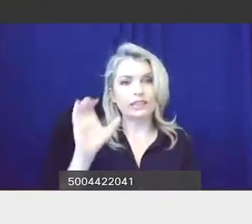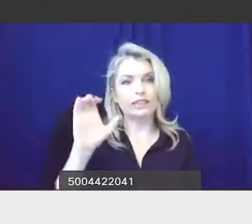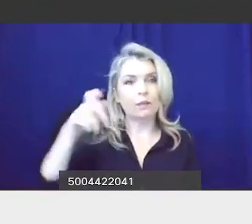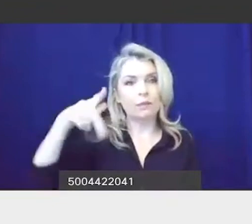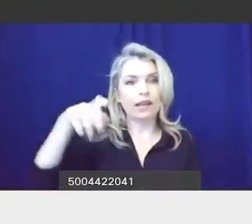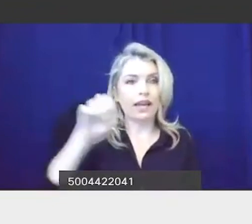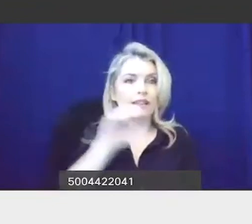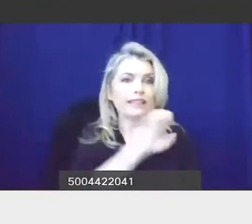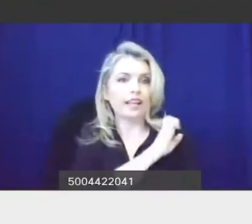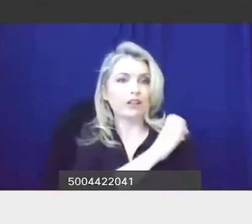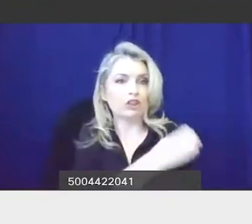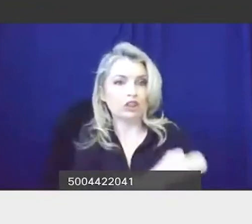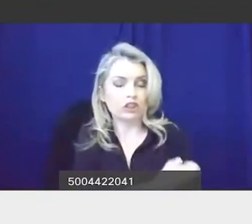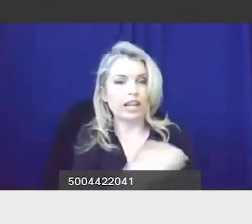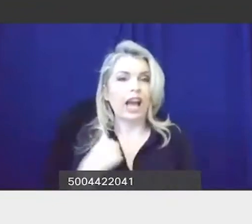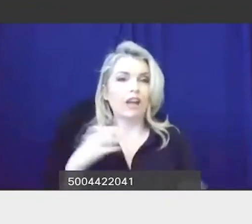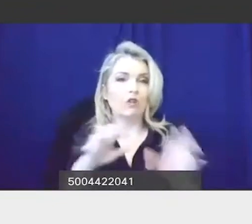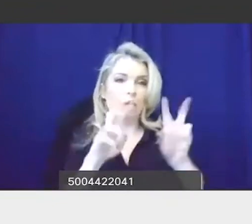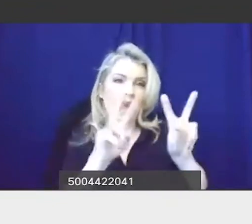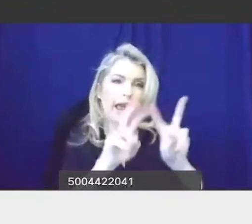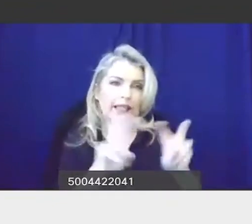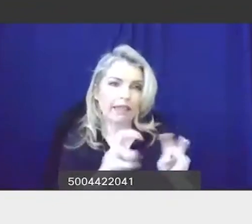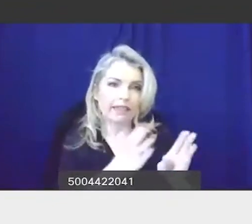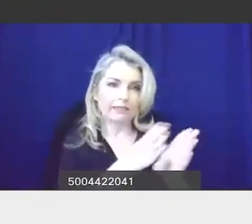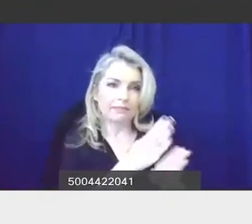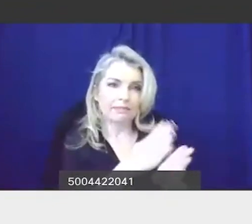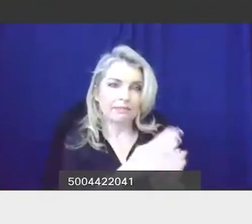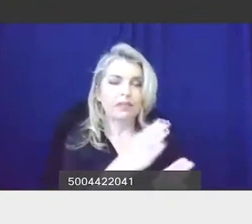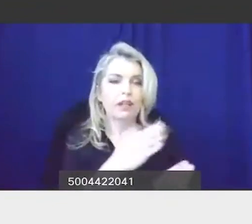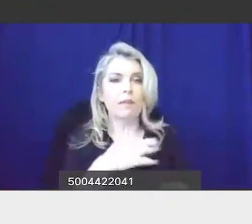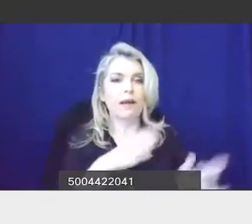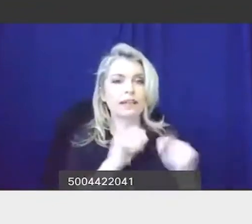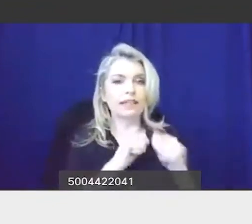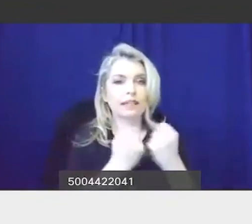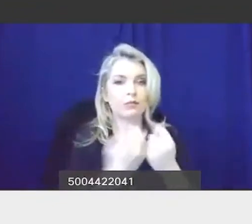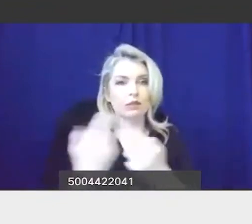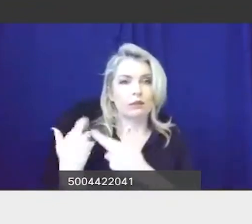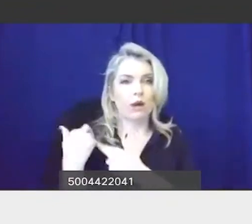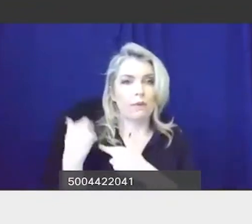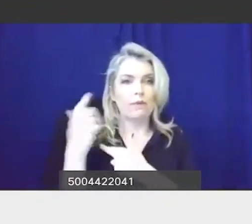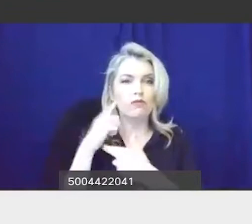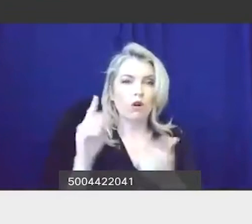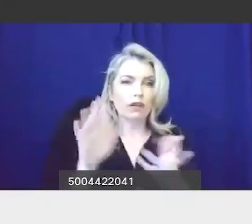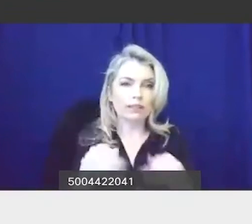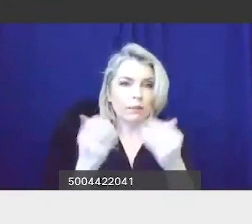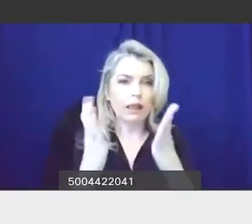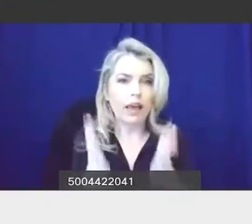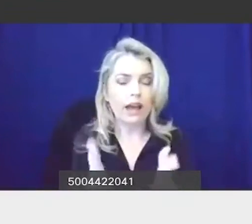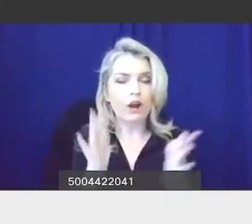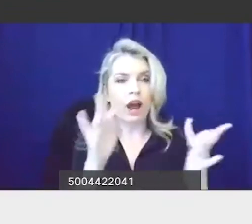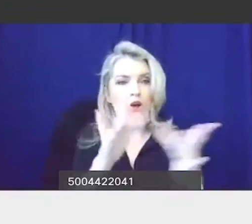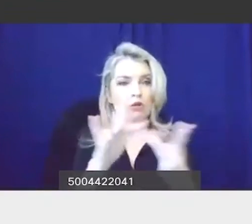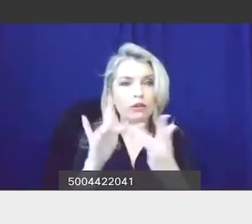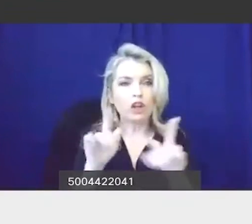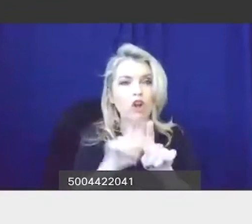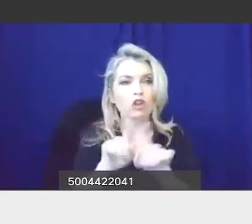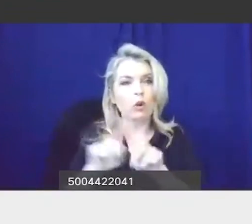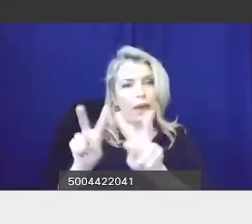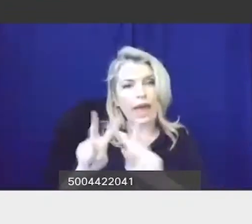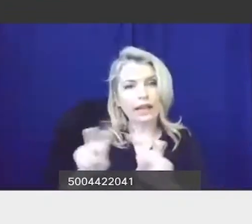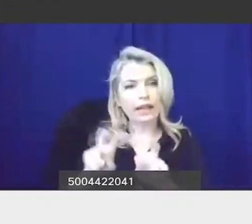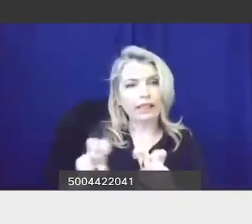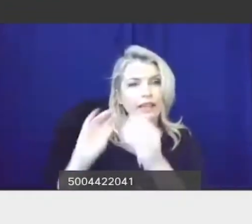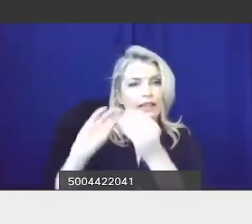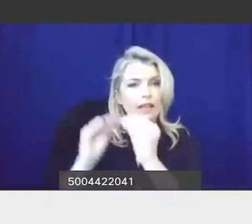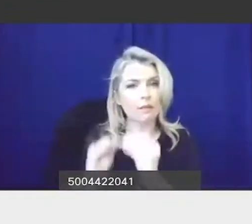and so my team is responsible for supplier outreach as well as analytics and reporting for our supply chain team.